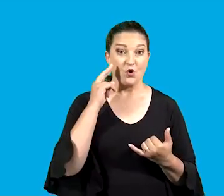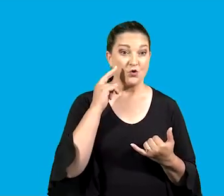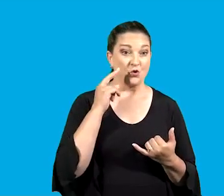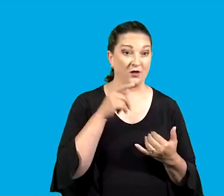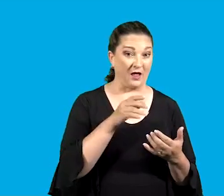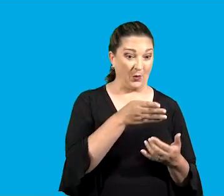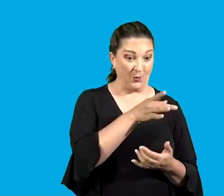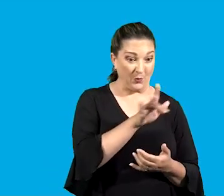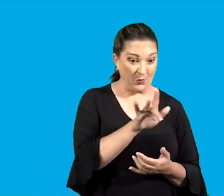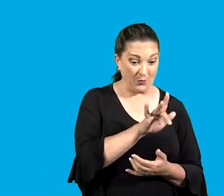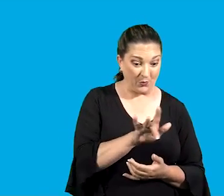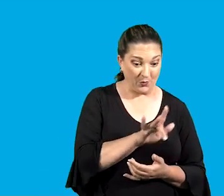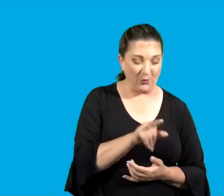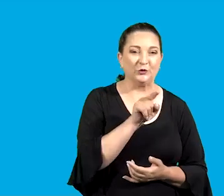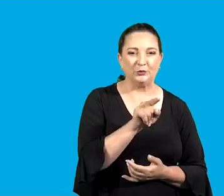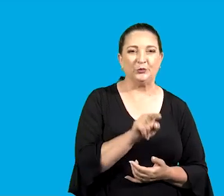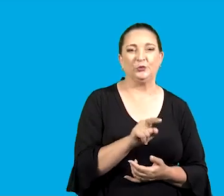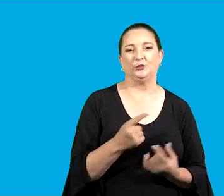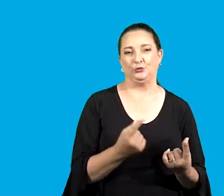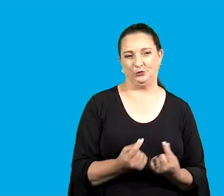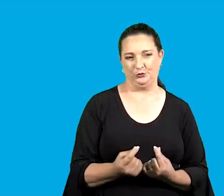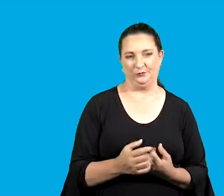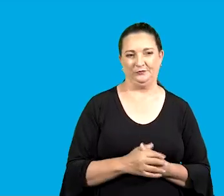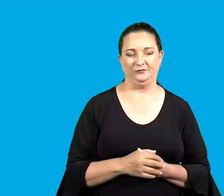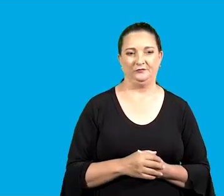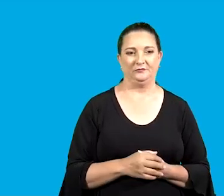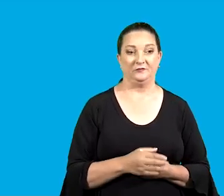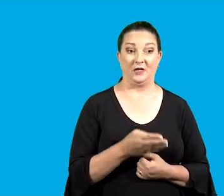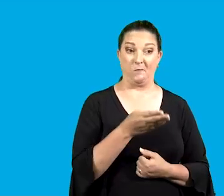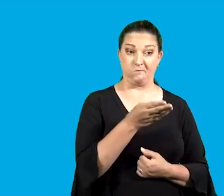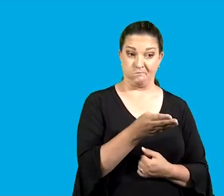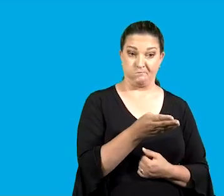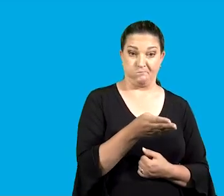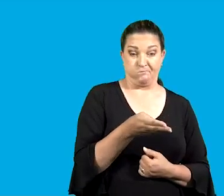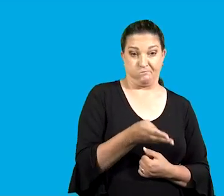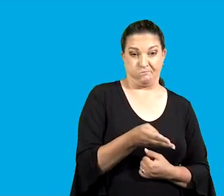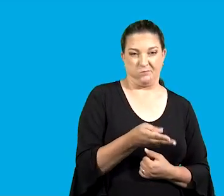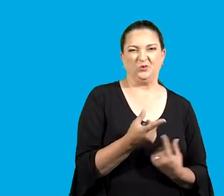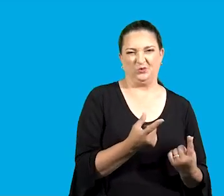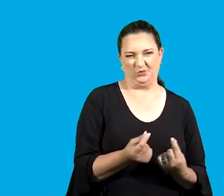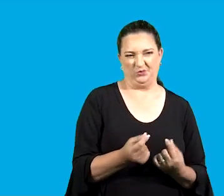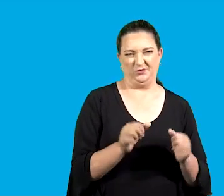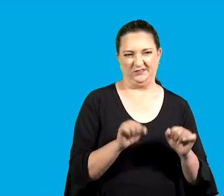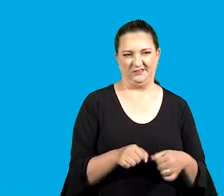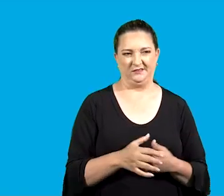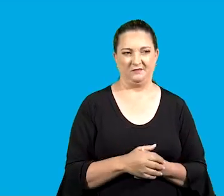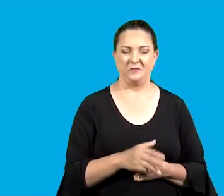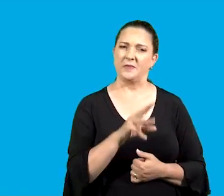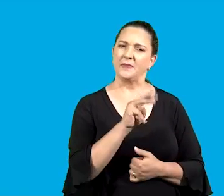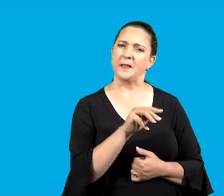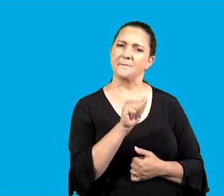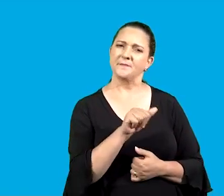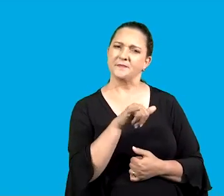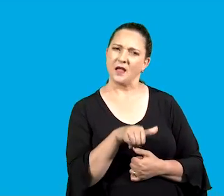not written in. So I'm coming to get here, April. How much am I going to collect in